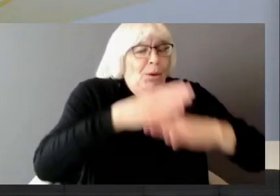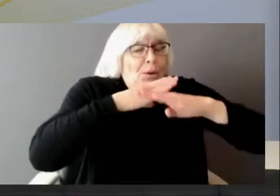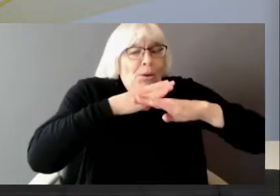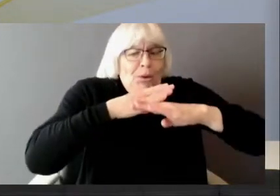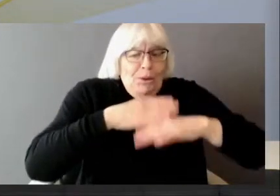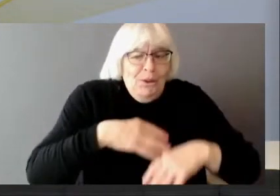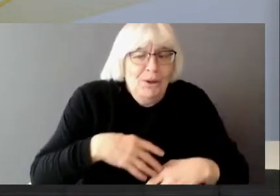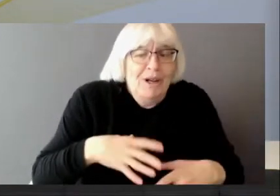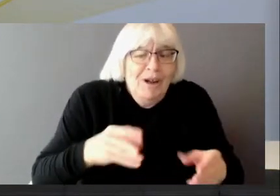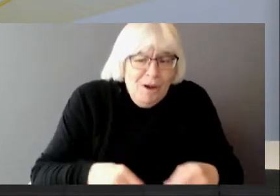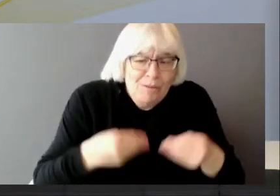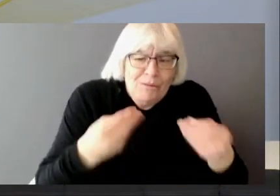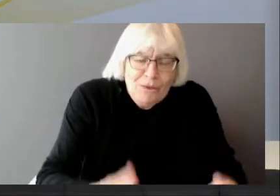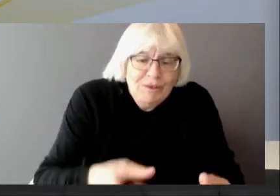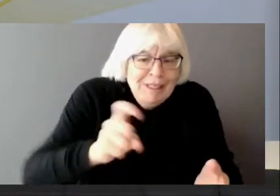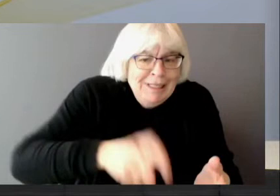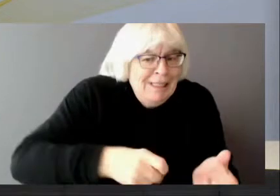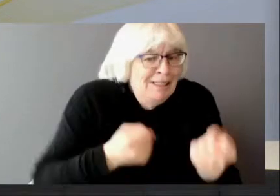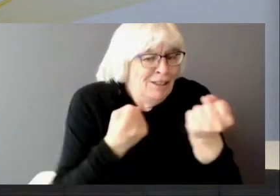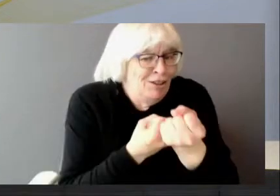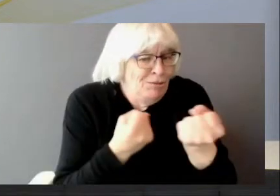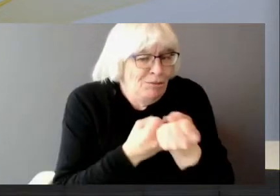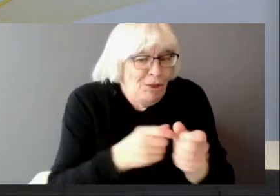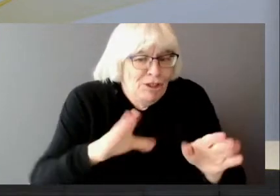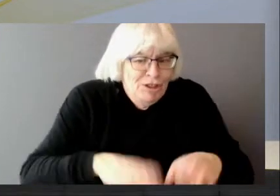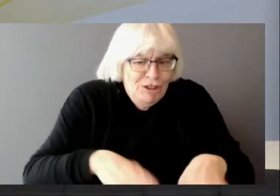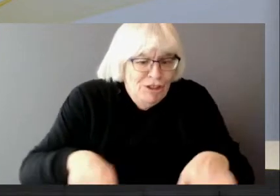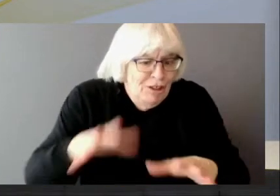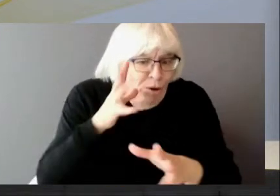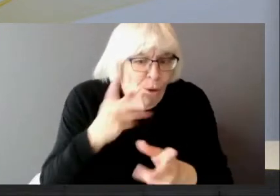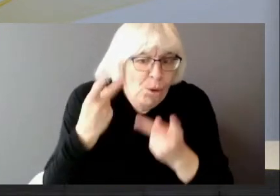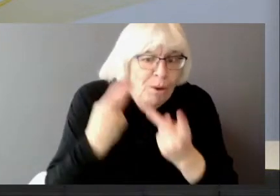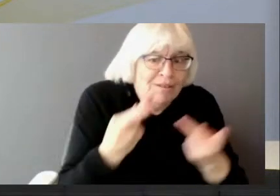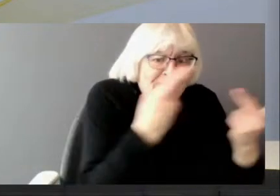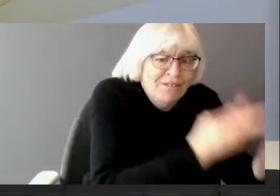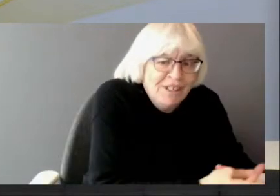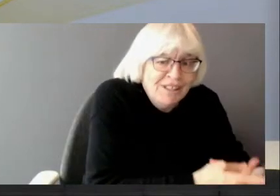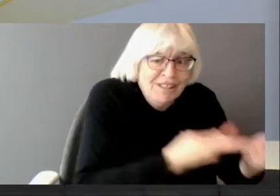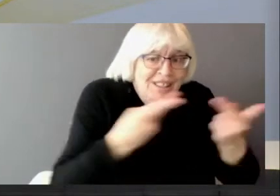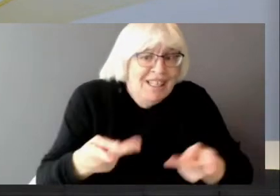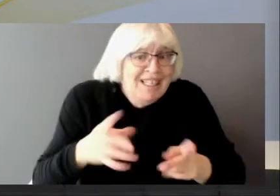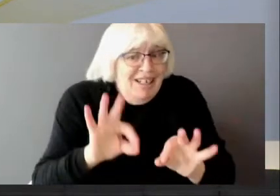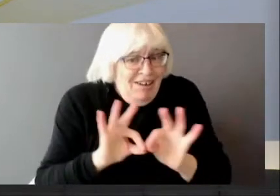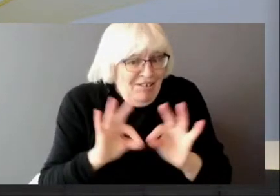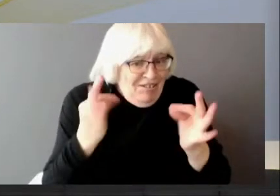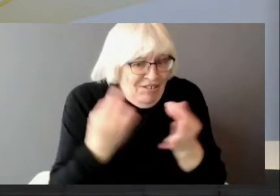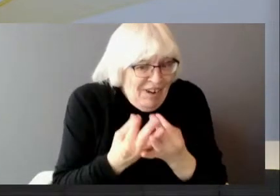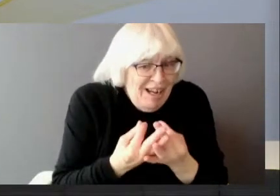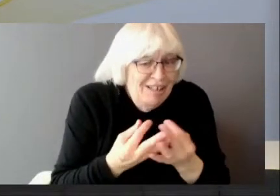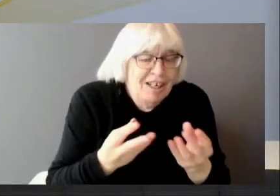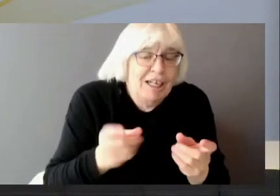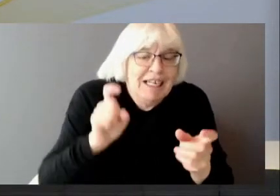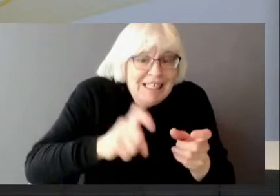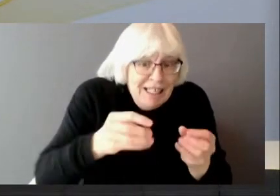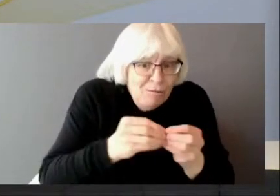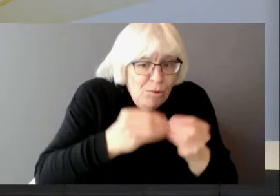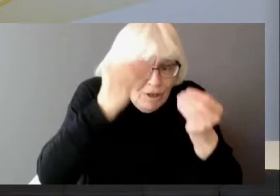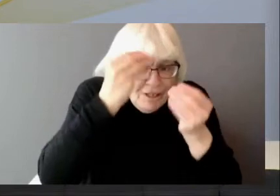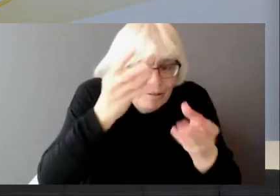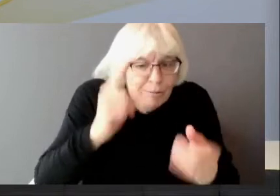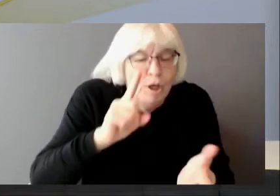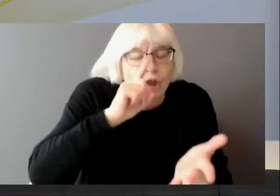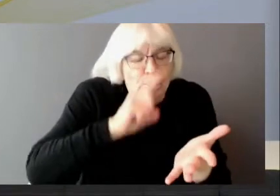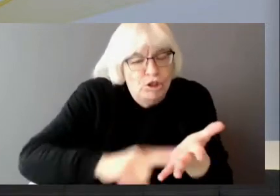all families involved, please visit the website for further information. And I'd like to note there is a testing